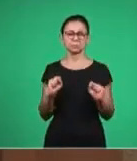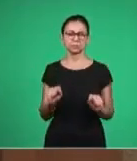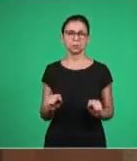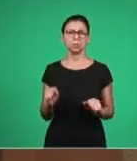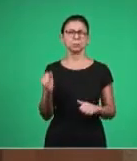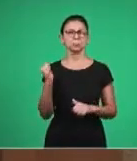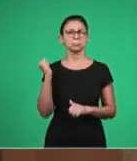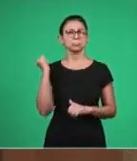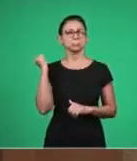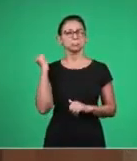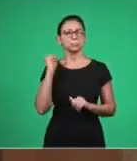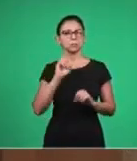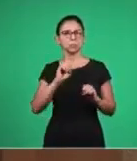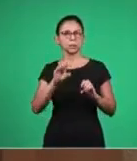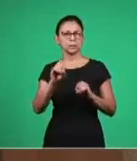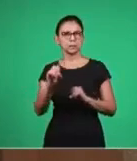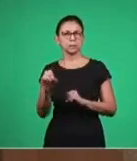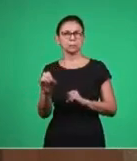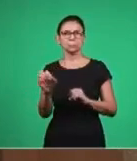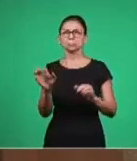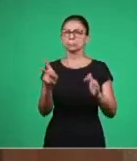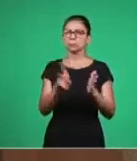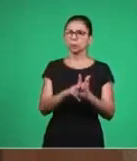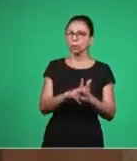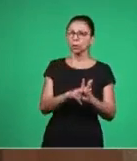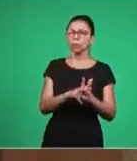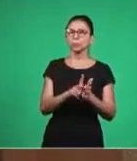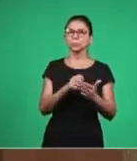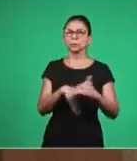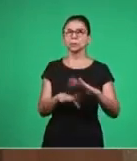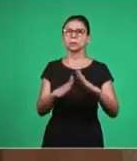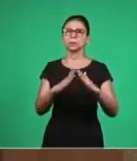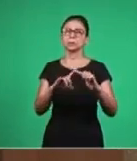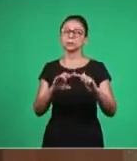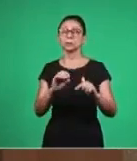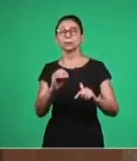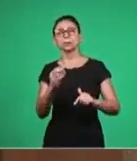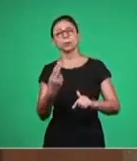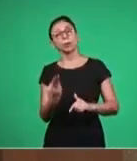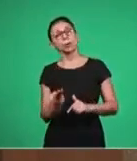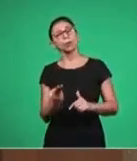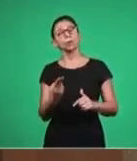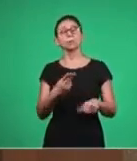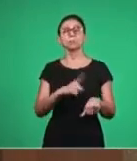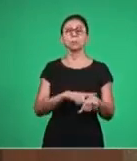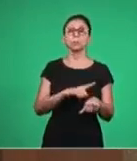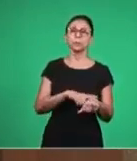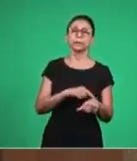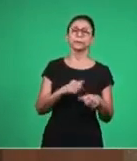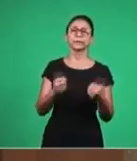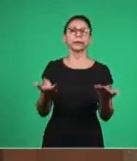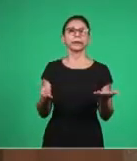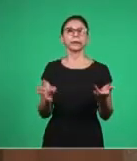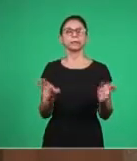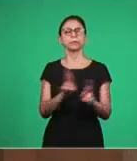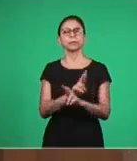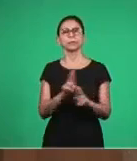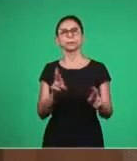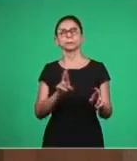can decide if he wants to give a special word to the church in a special